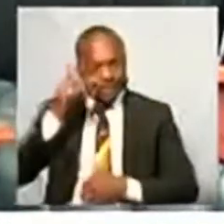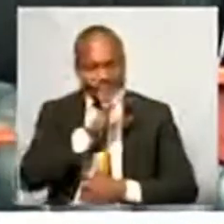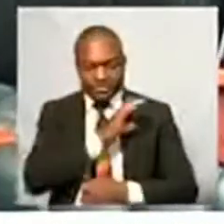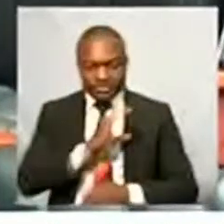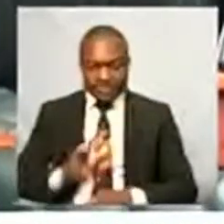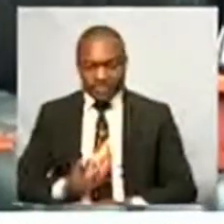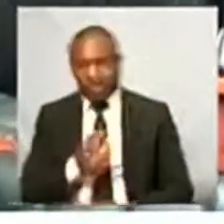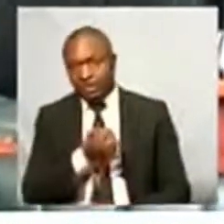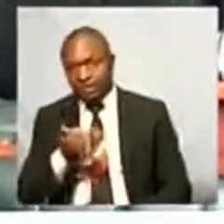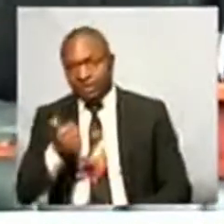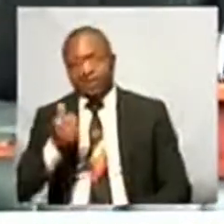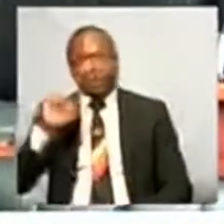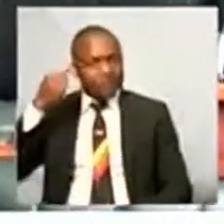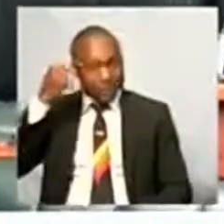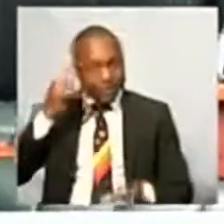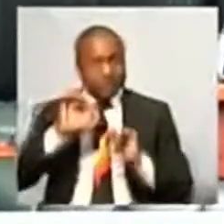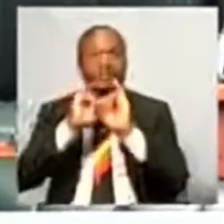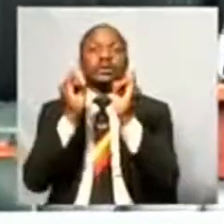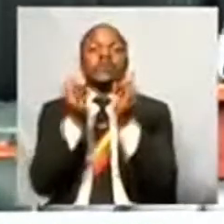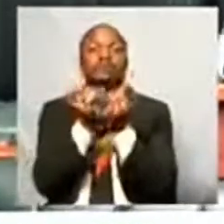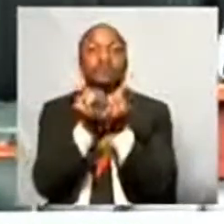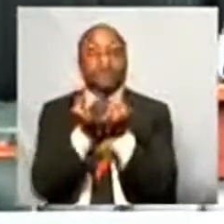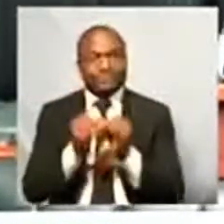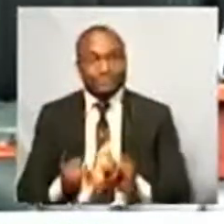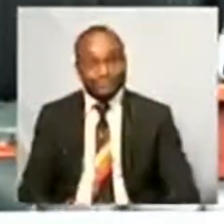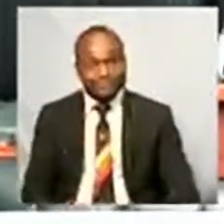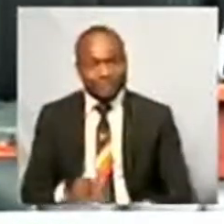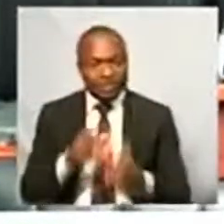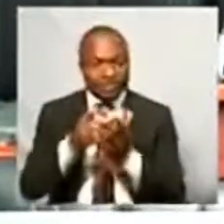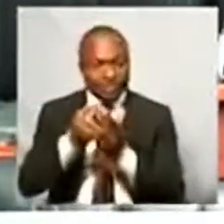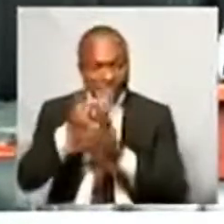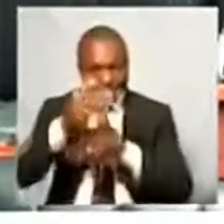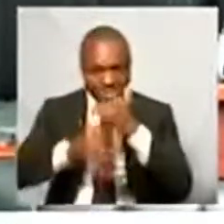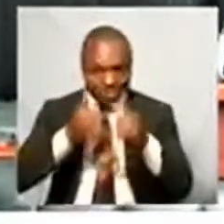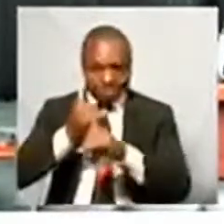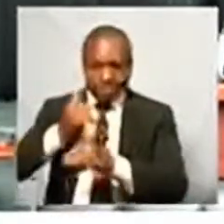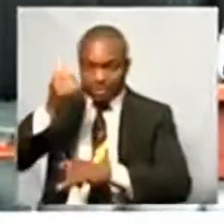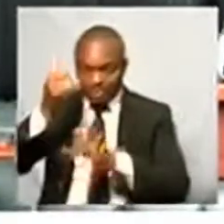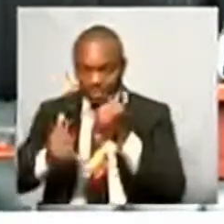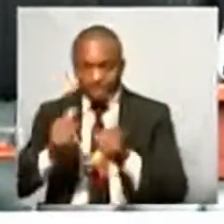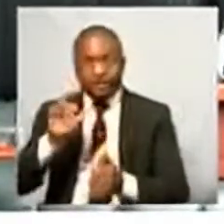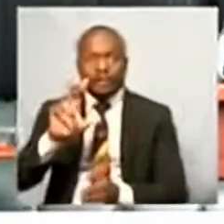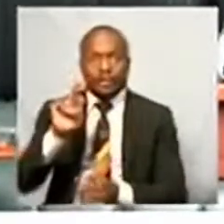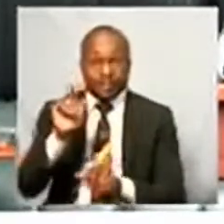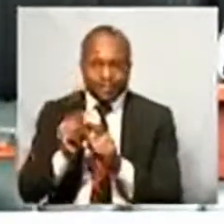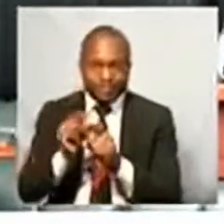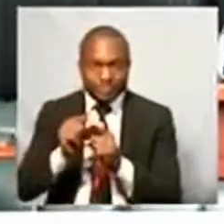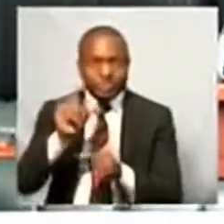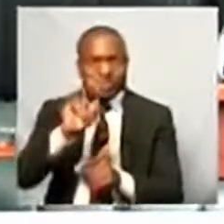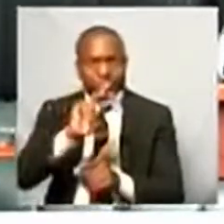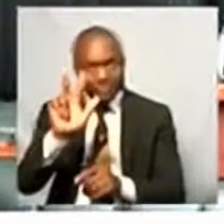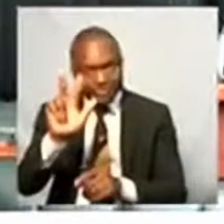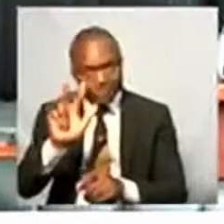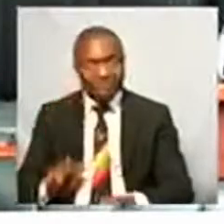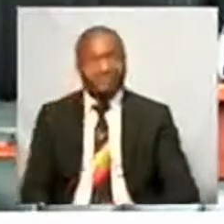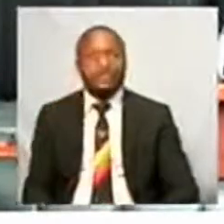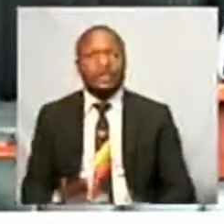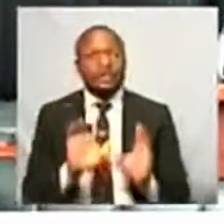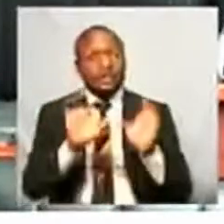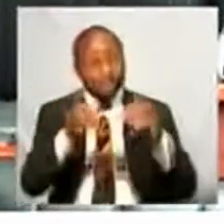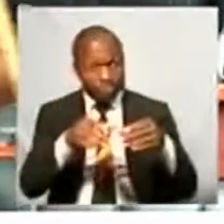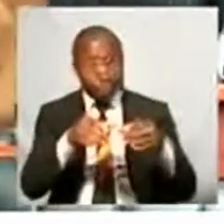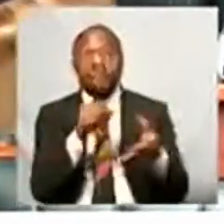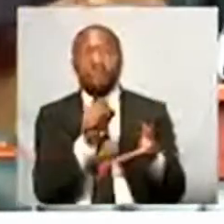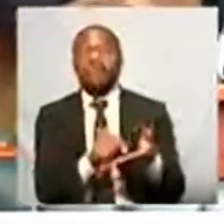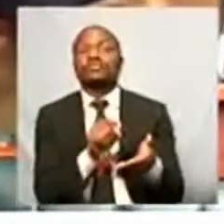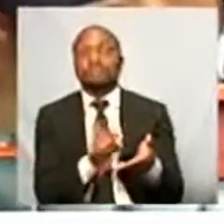and other statutory institutions for the financial year ended 31st December 2023. The committee